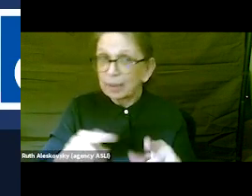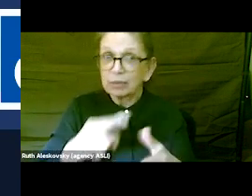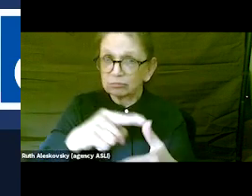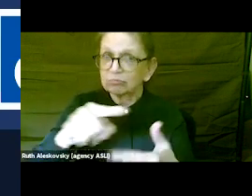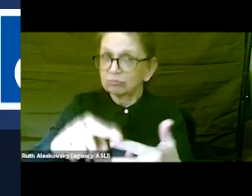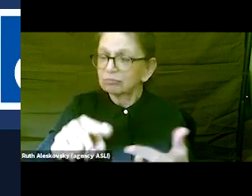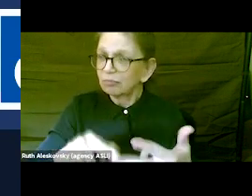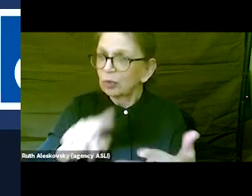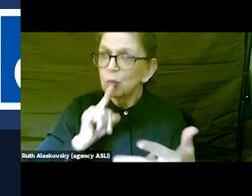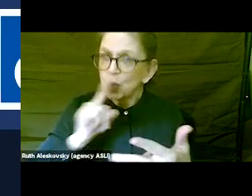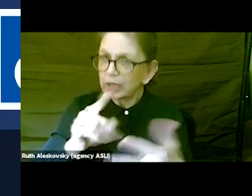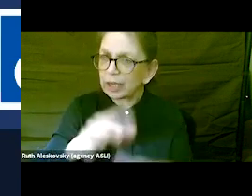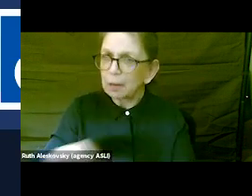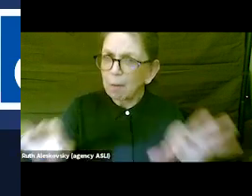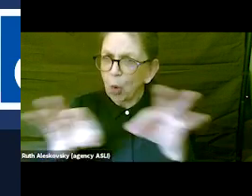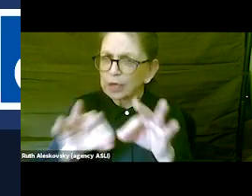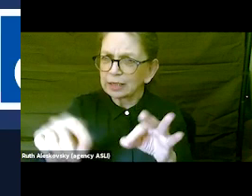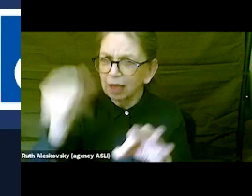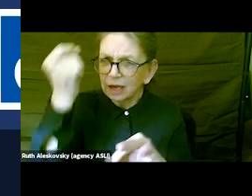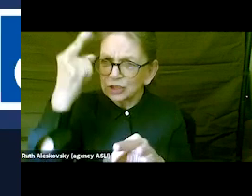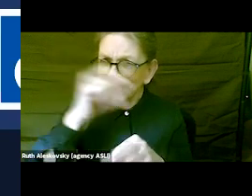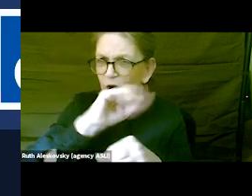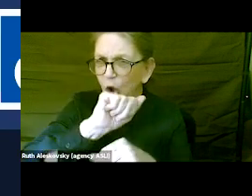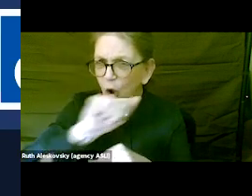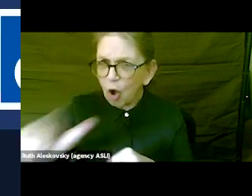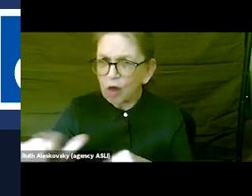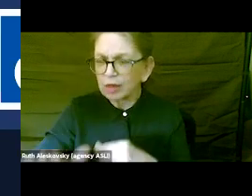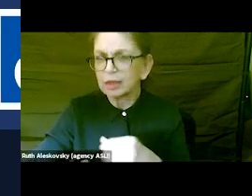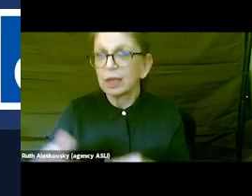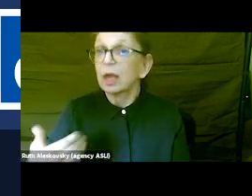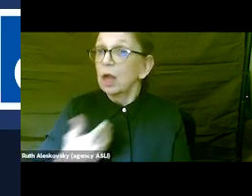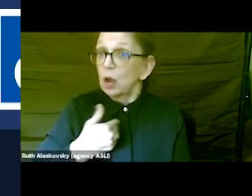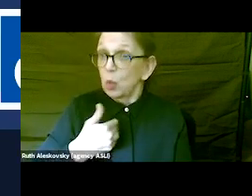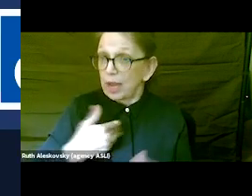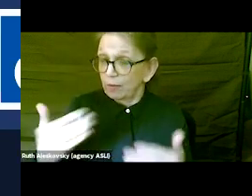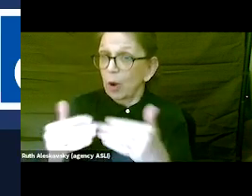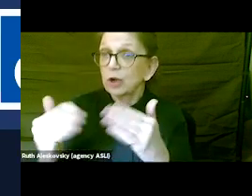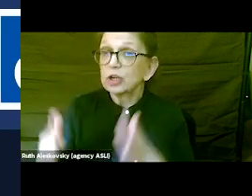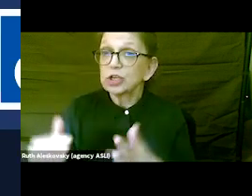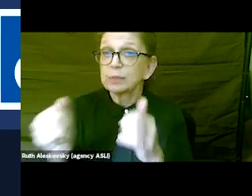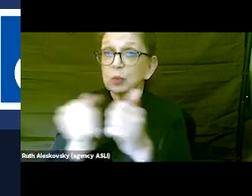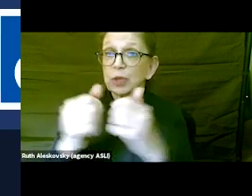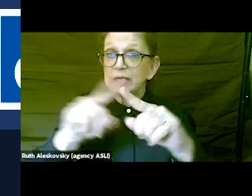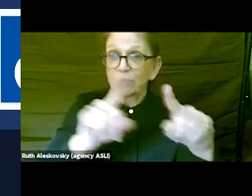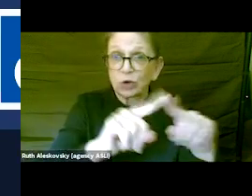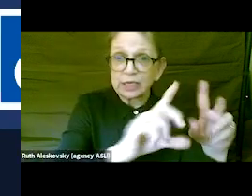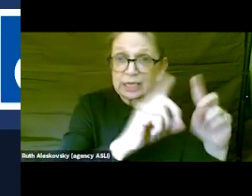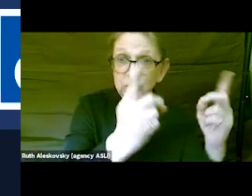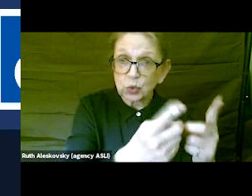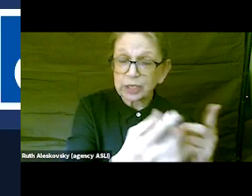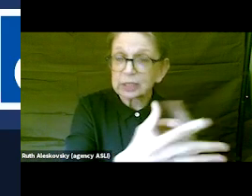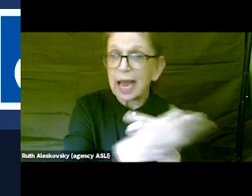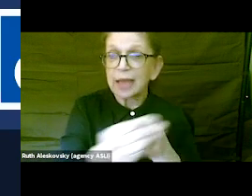tied together. You know, and we have partnerships with District 75. Obviously, that's, you know, through the New York City Department